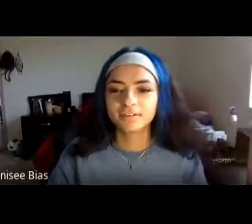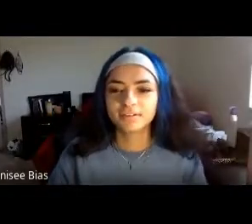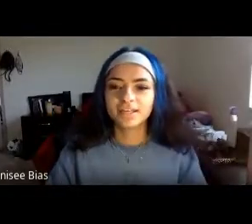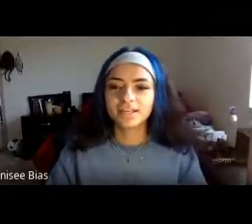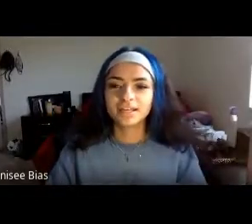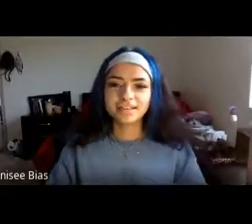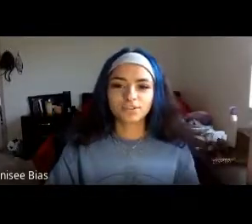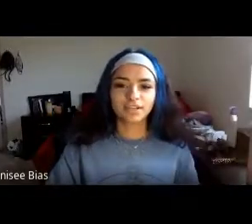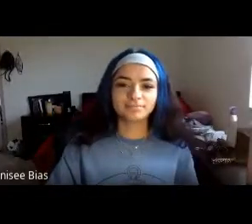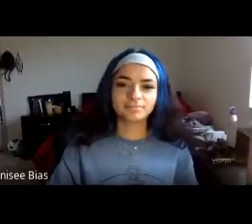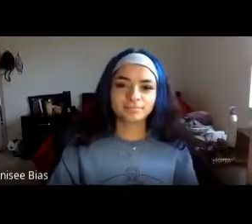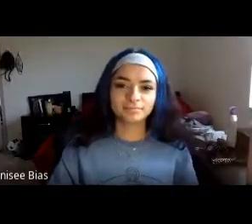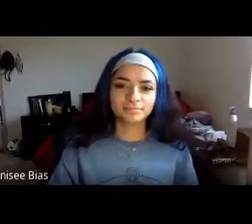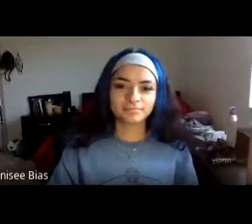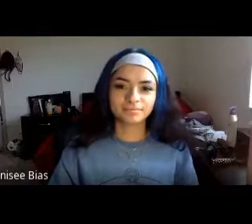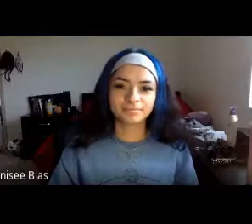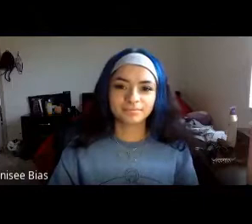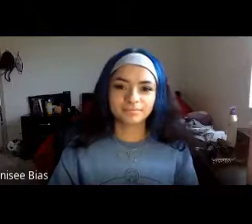can see full screen.